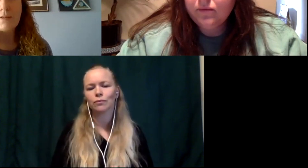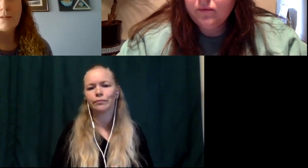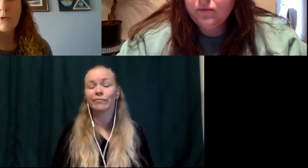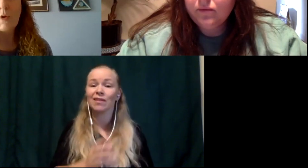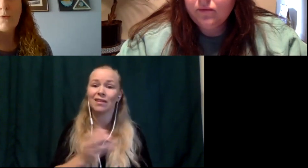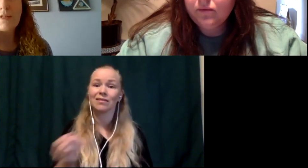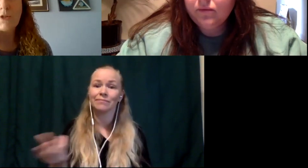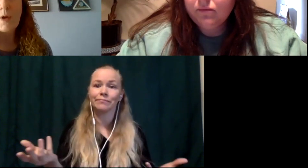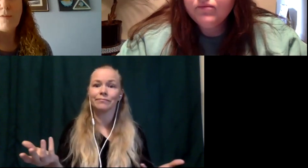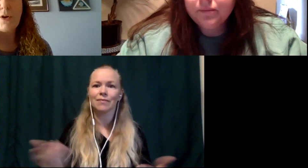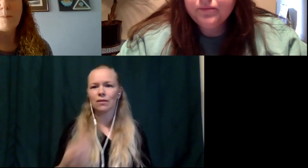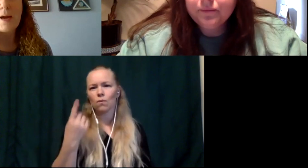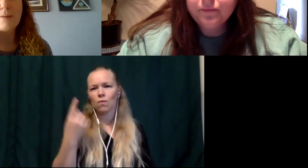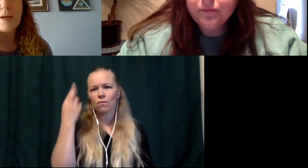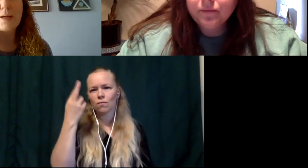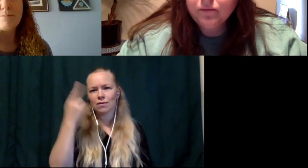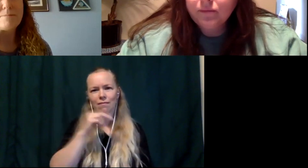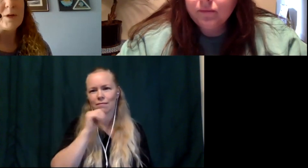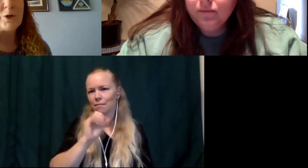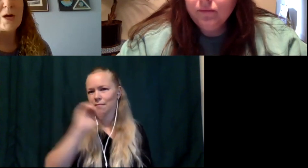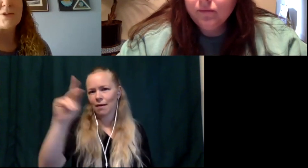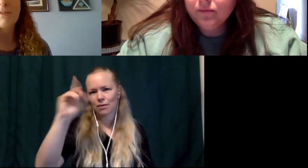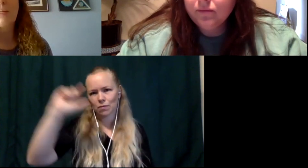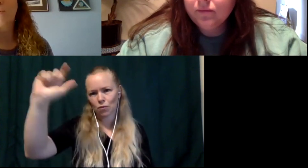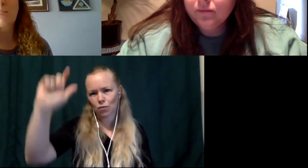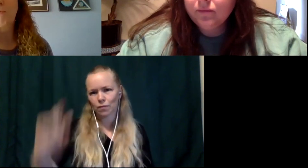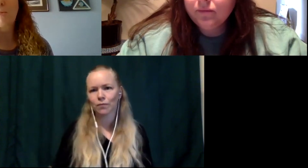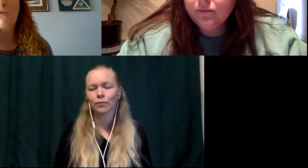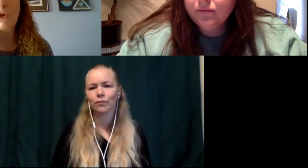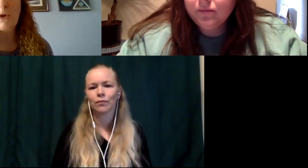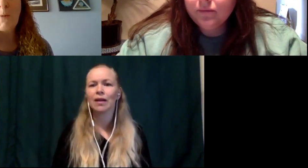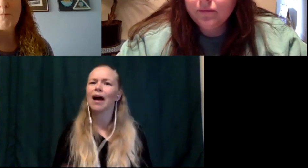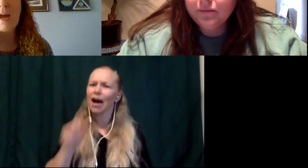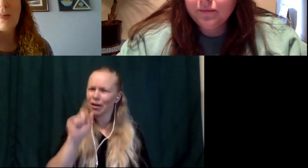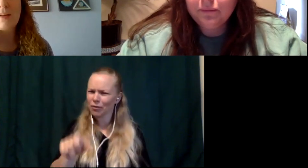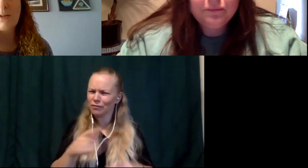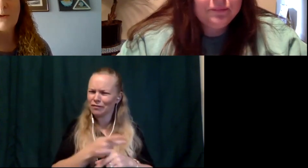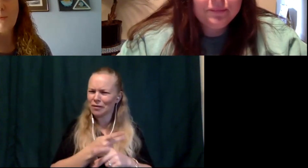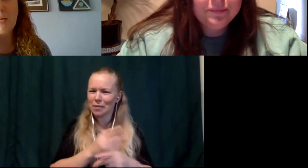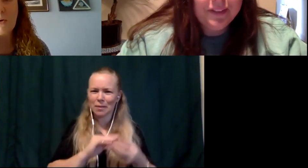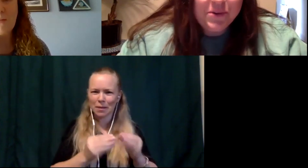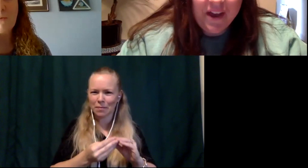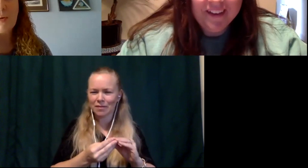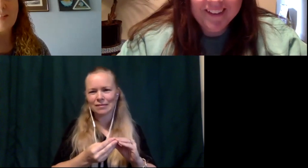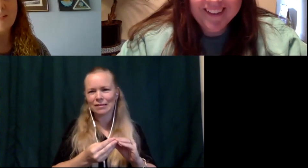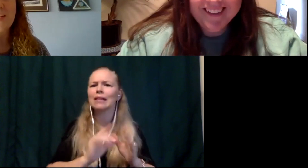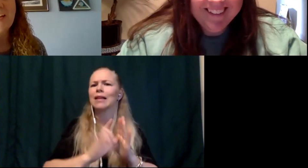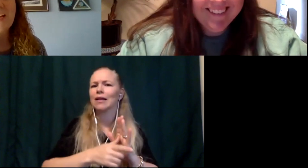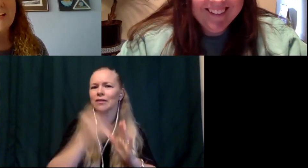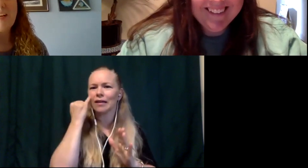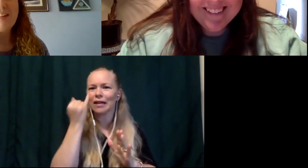so that's one of the reasons we haven't gone back. You know, I could get those numbers for you, I think, you know, later if you wanted